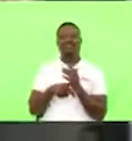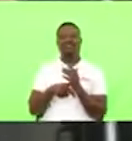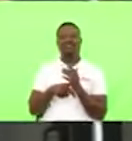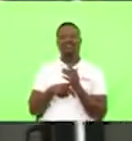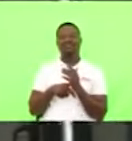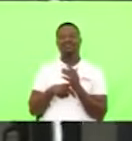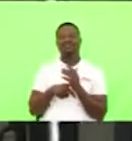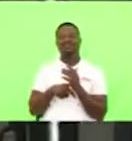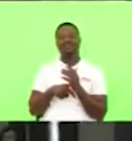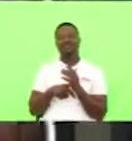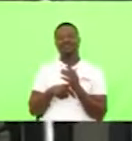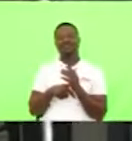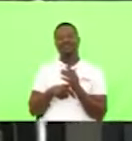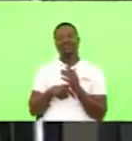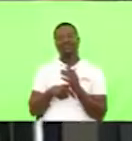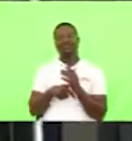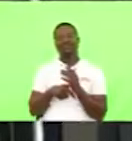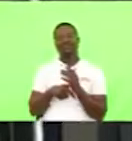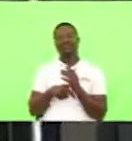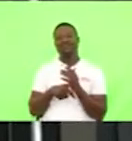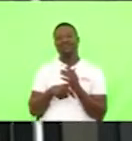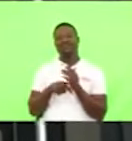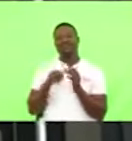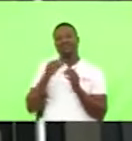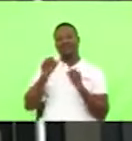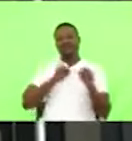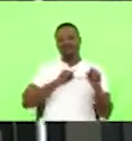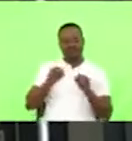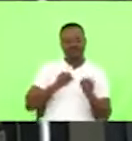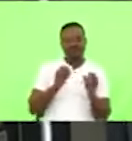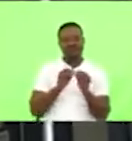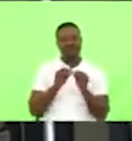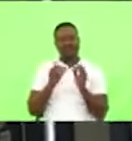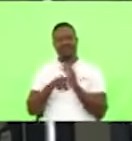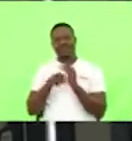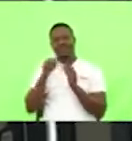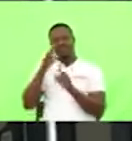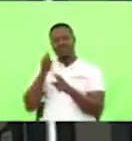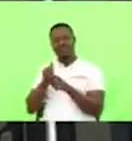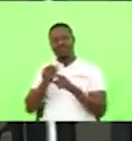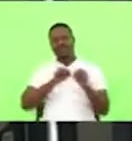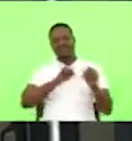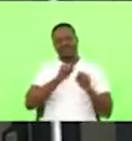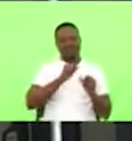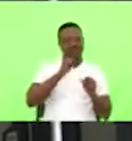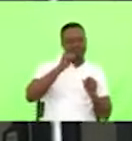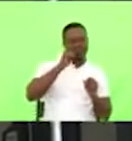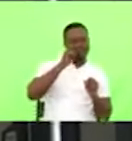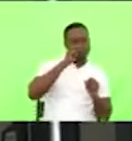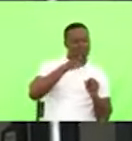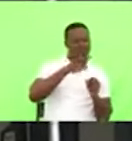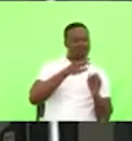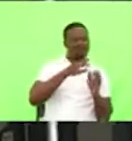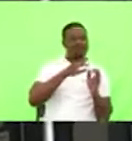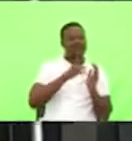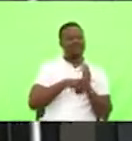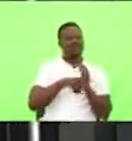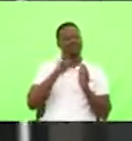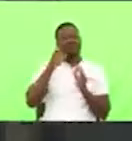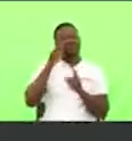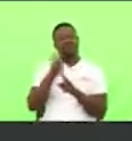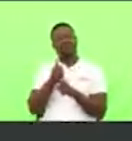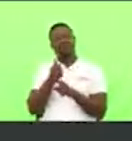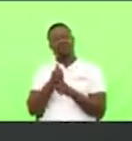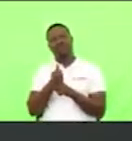fight the man. You push the man away from there. And this time, instead of the woman fighting and pushing the man, the woman